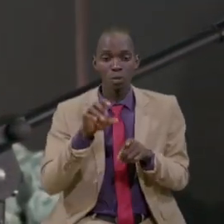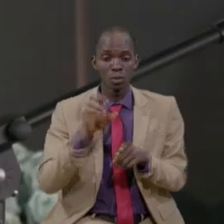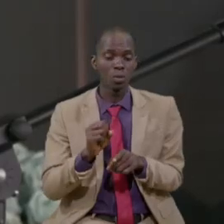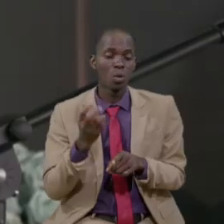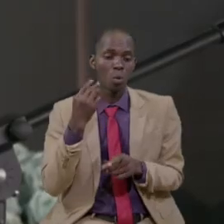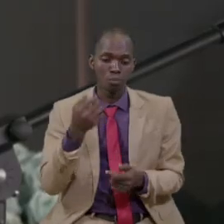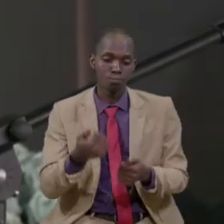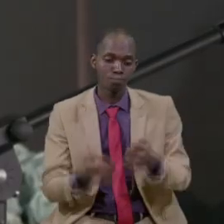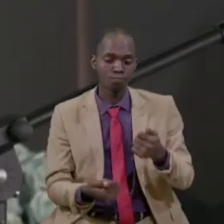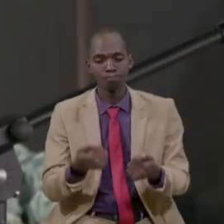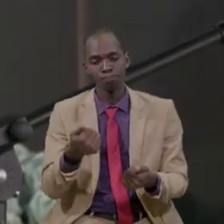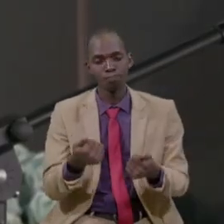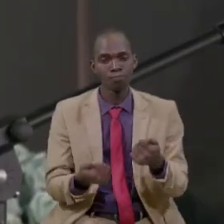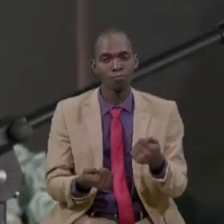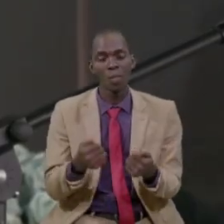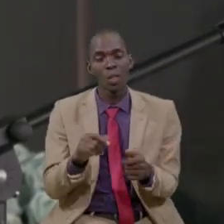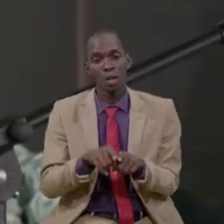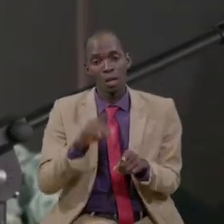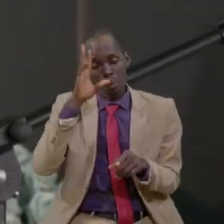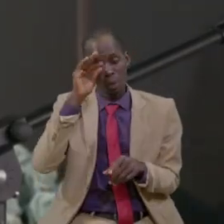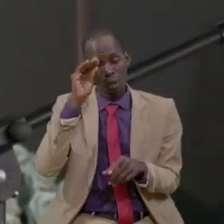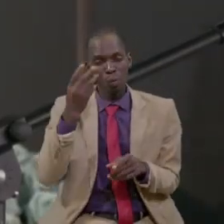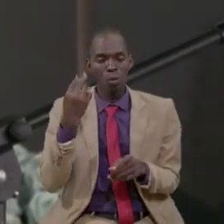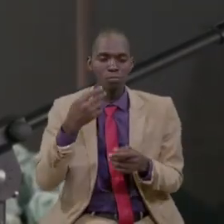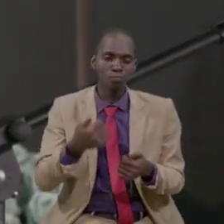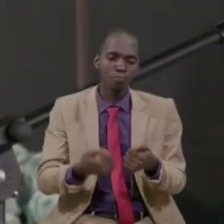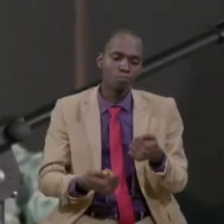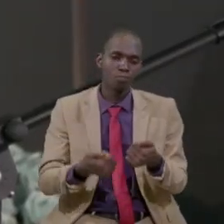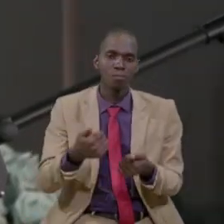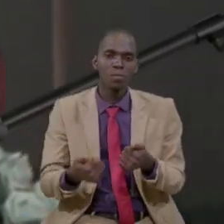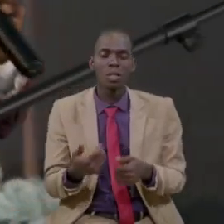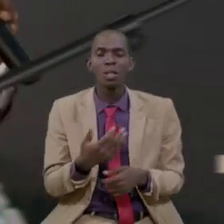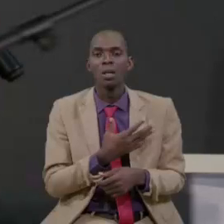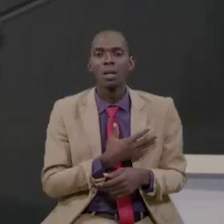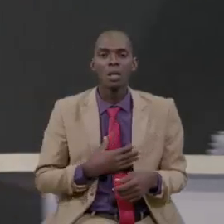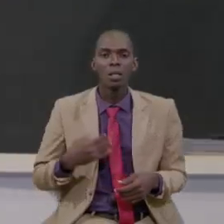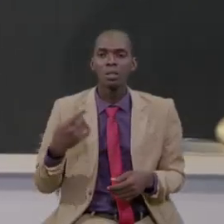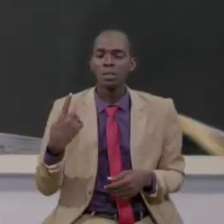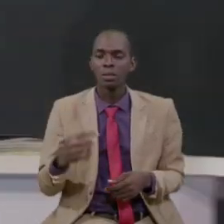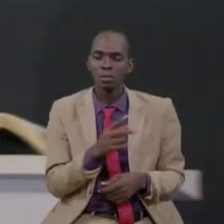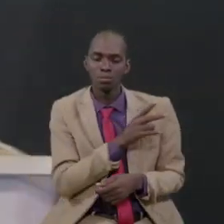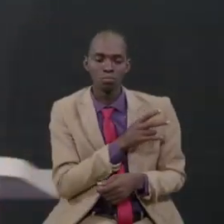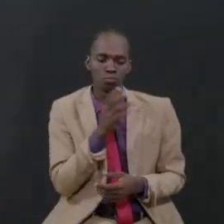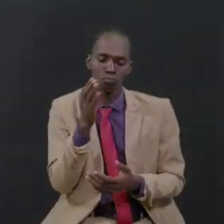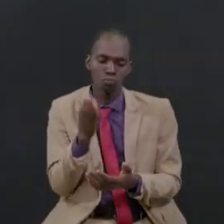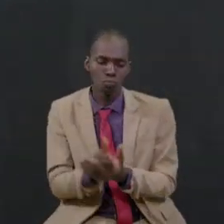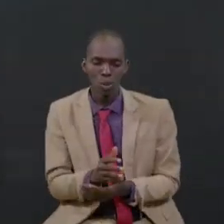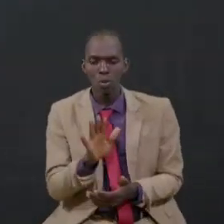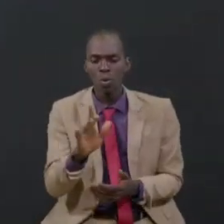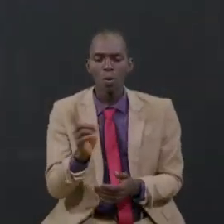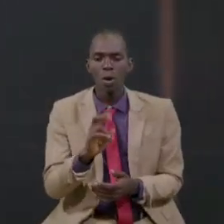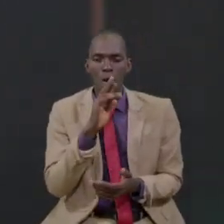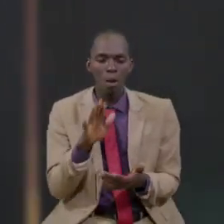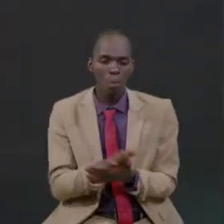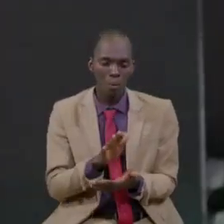on our roads here, one of our brothers was driving. As he was driving in, the